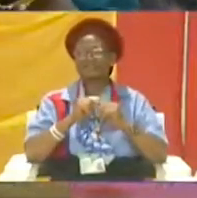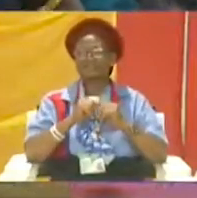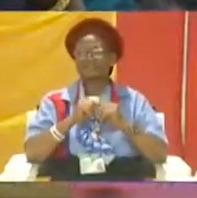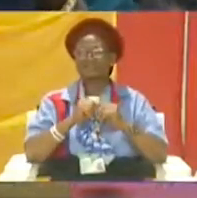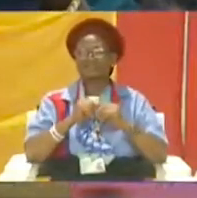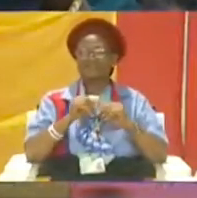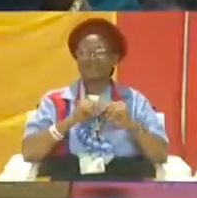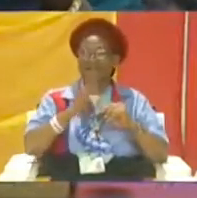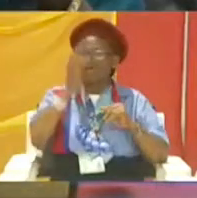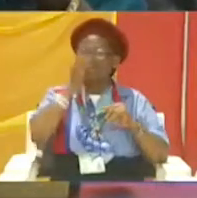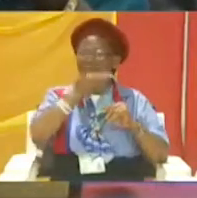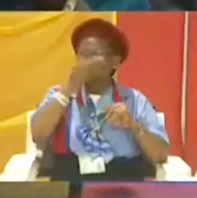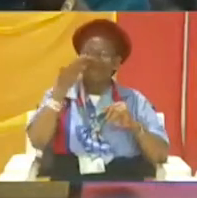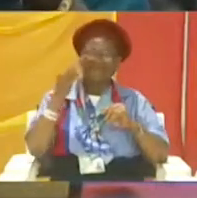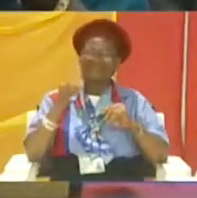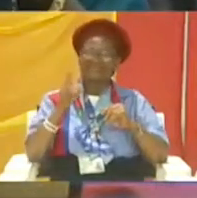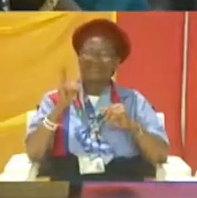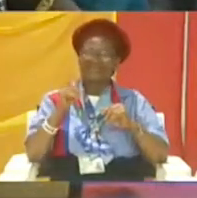I fasted.